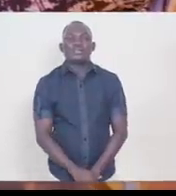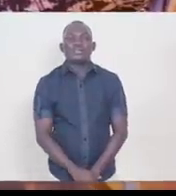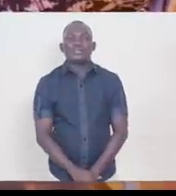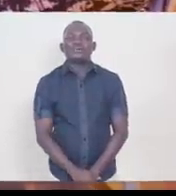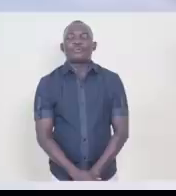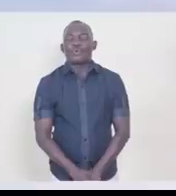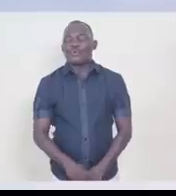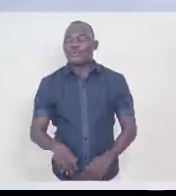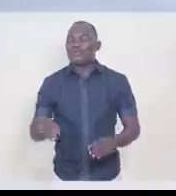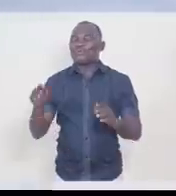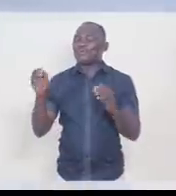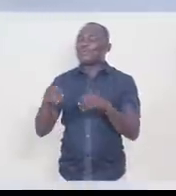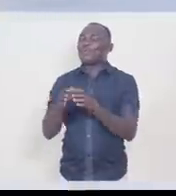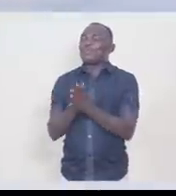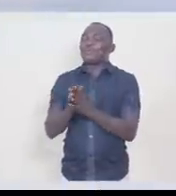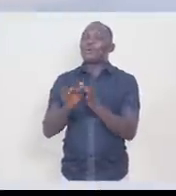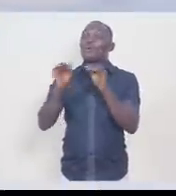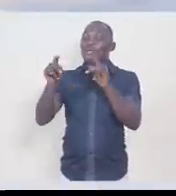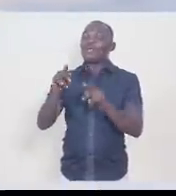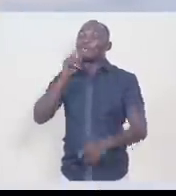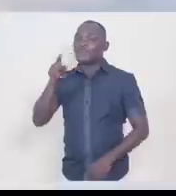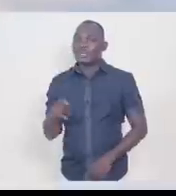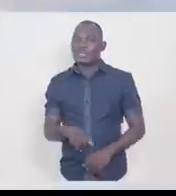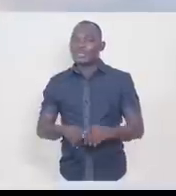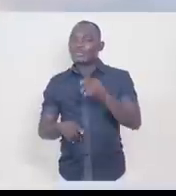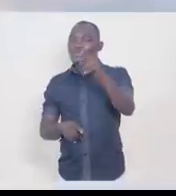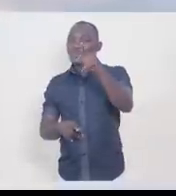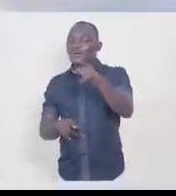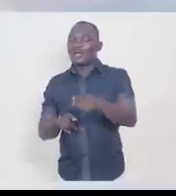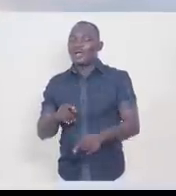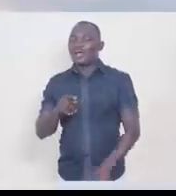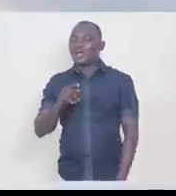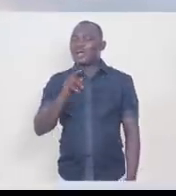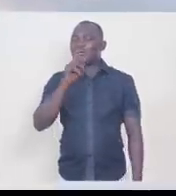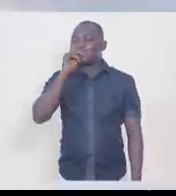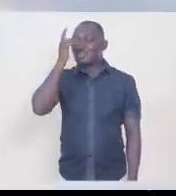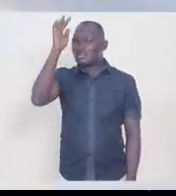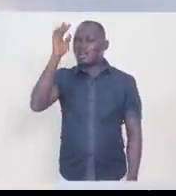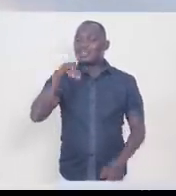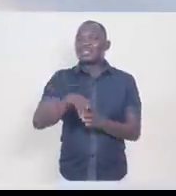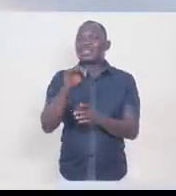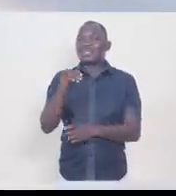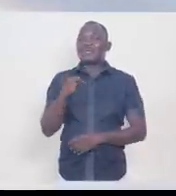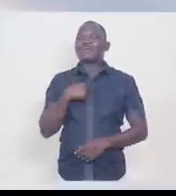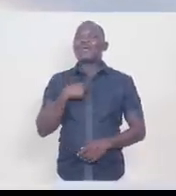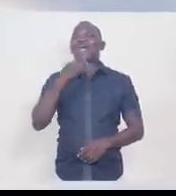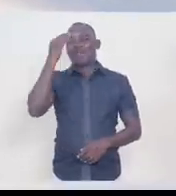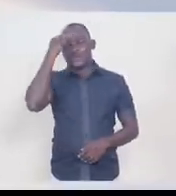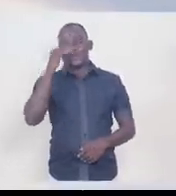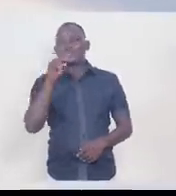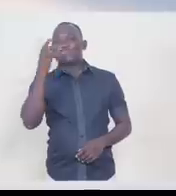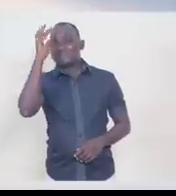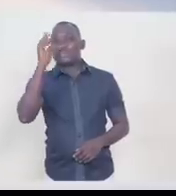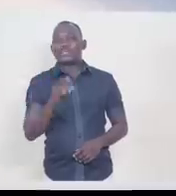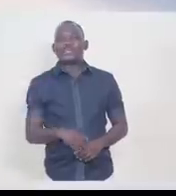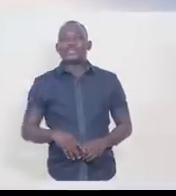Interesting. Mm-hmm. Well, on the street is that you are the smartest advocate in Accra. I'm finding that hard to believe.